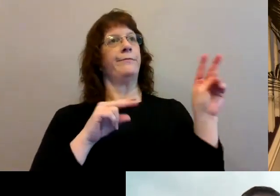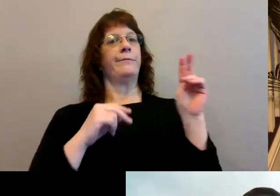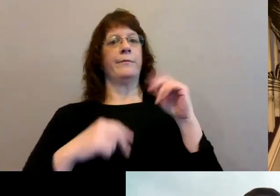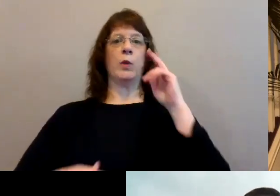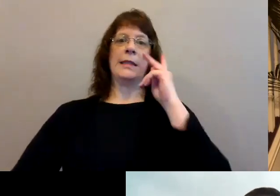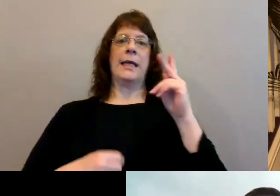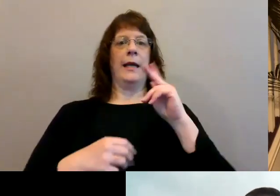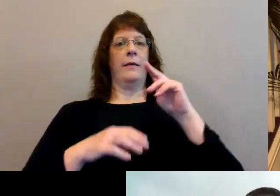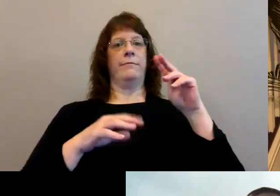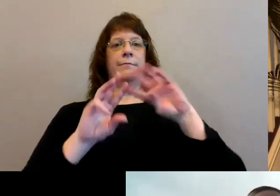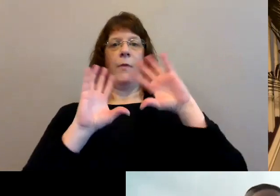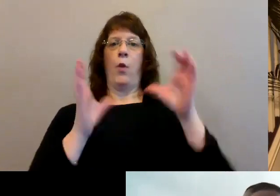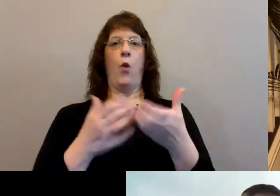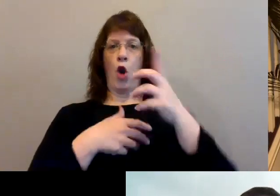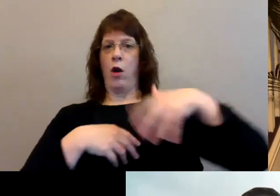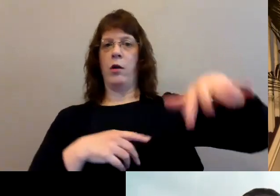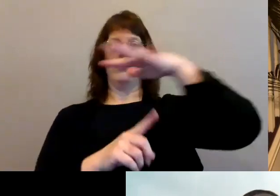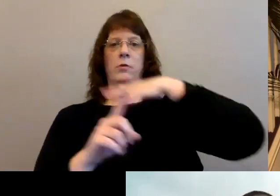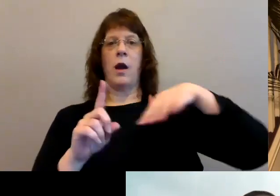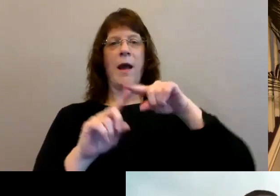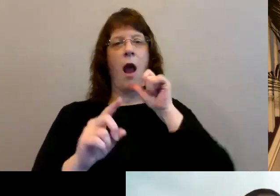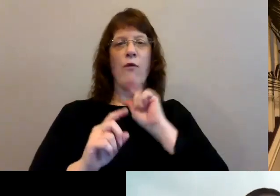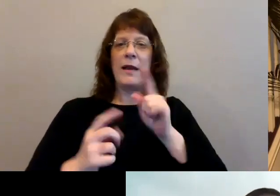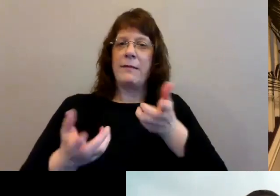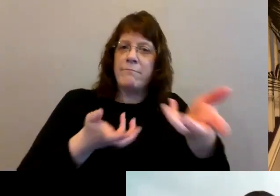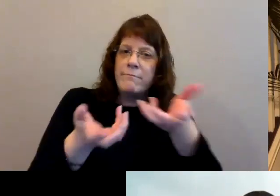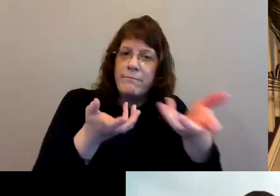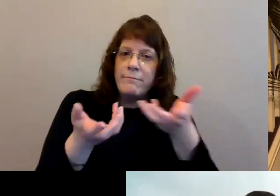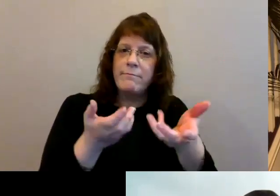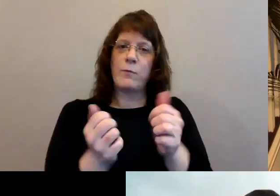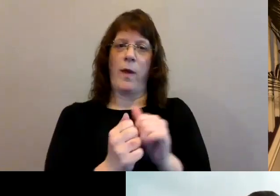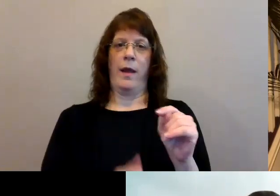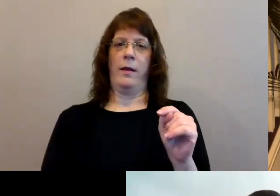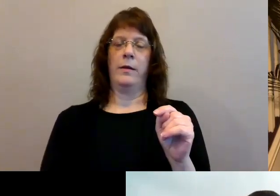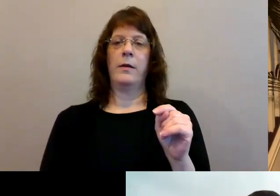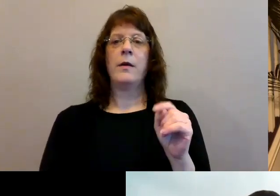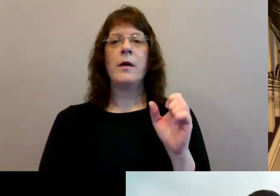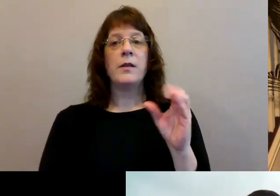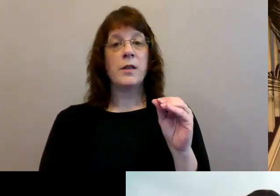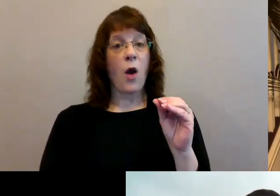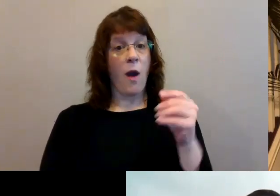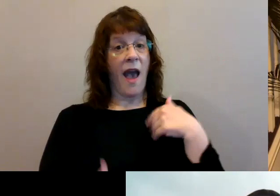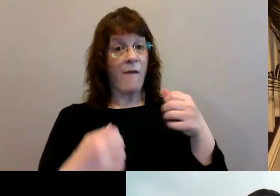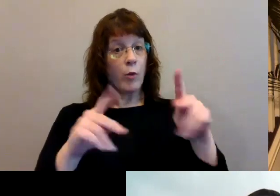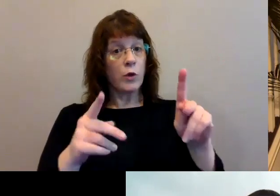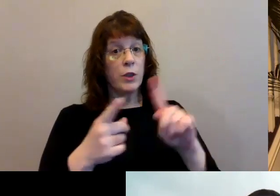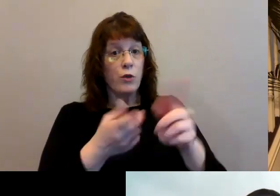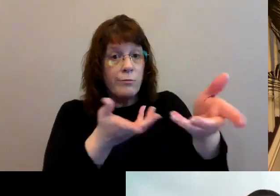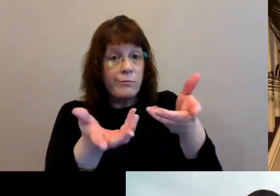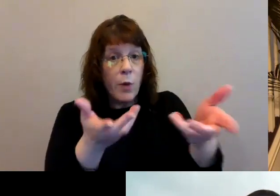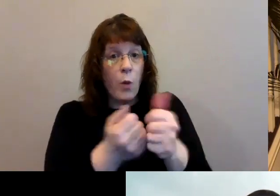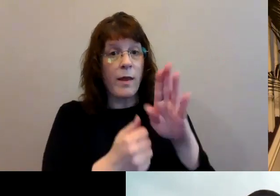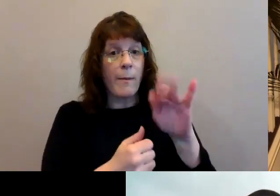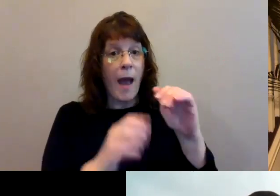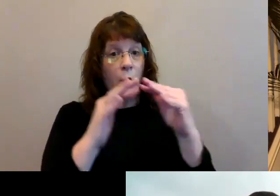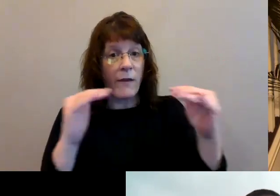world around us, but we're not really interacting with it. And so if I'm given an opportunity to interact with the biodiversity